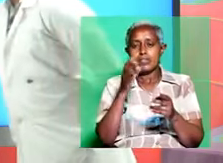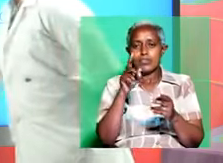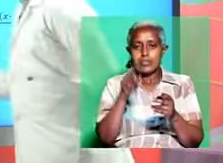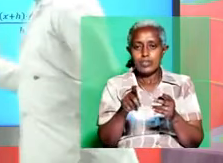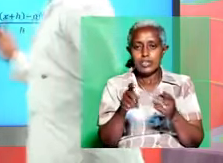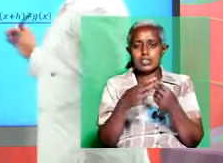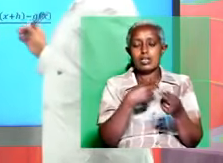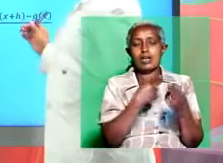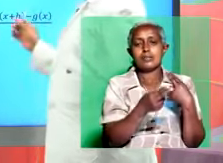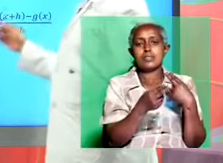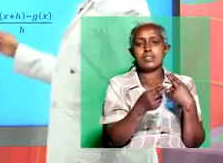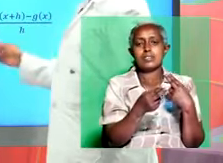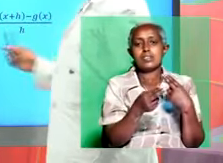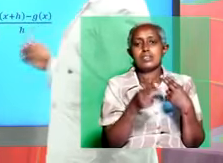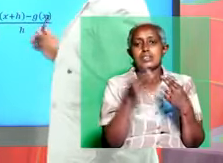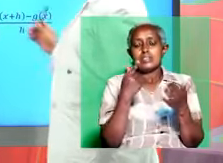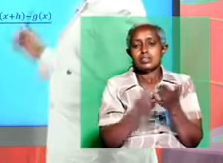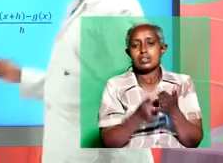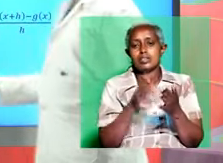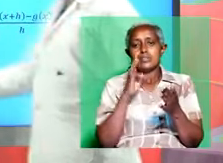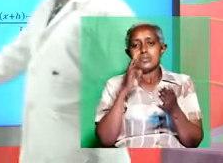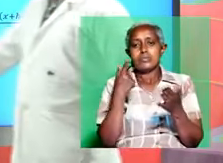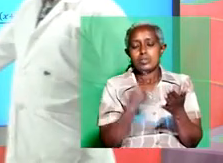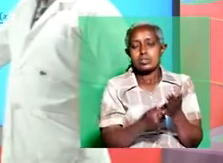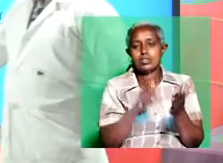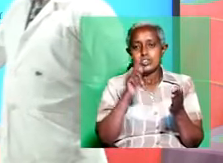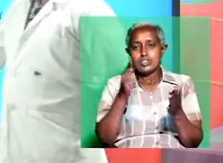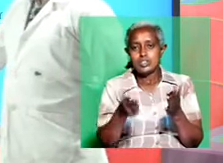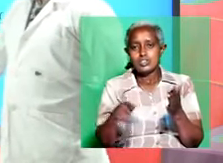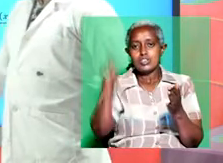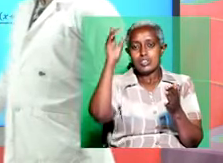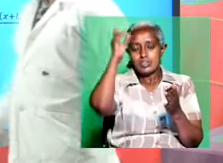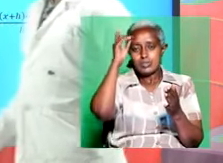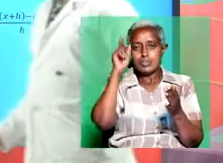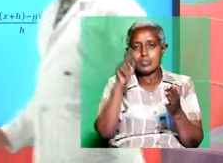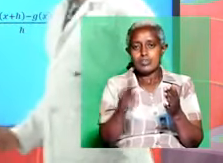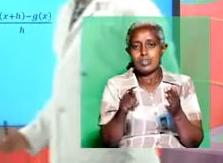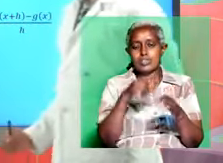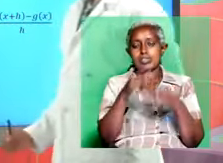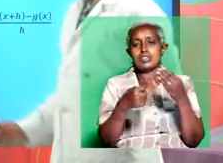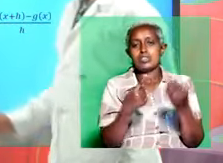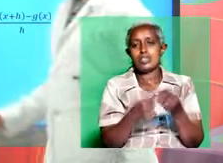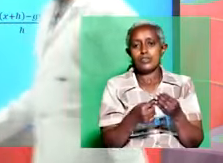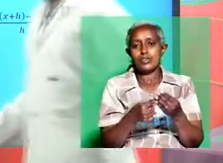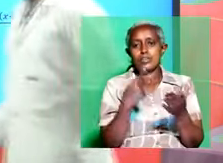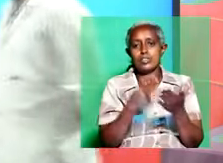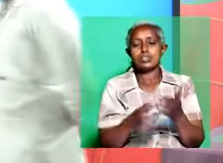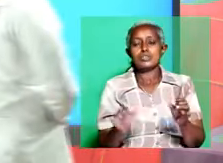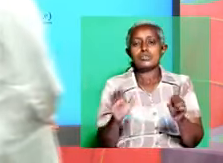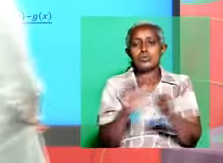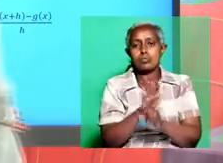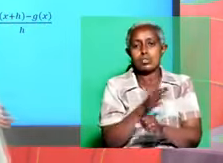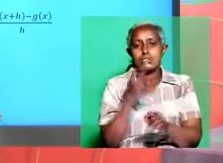of x, times this will be this g derivative of x. Therefore, this complete the proof.